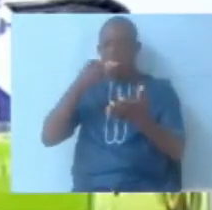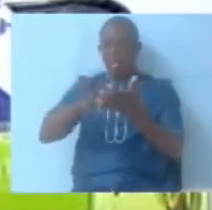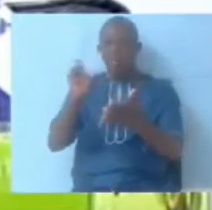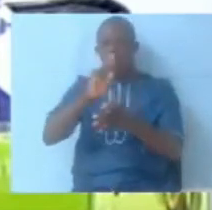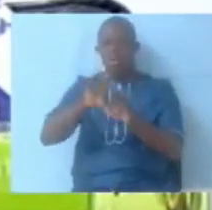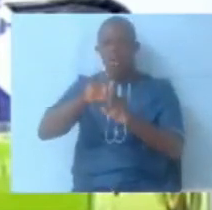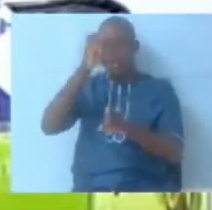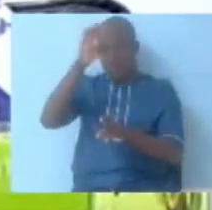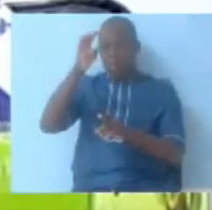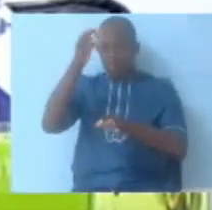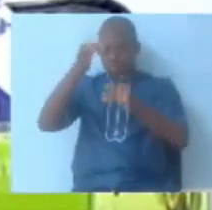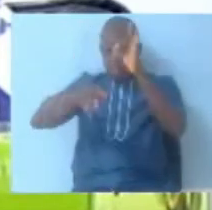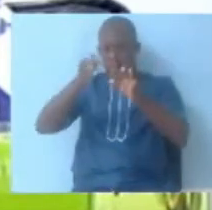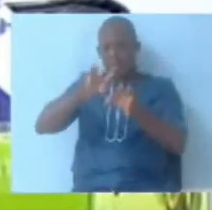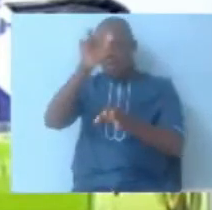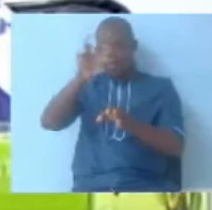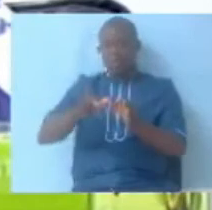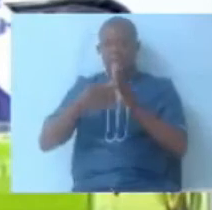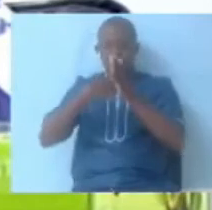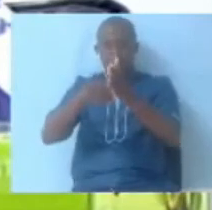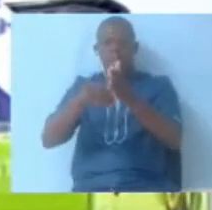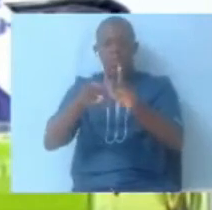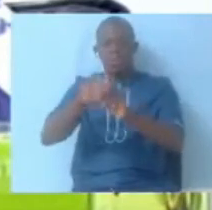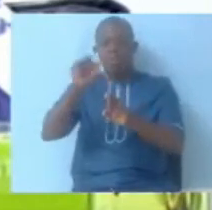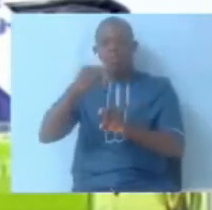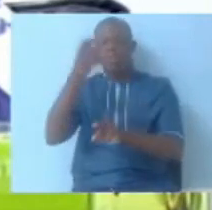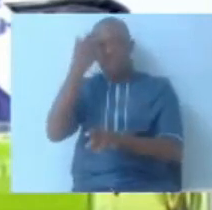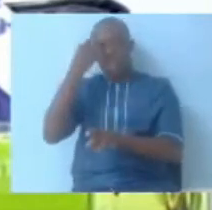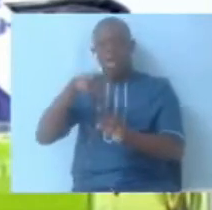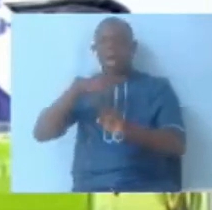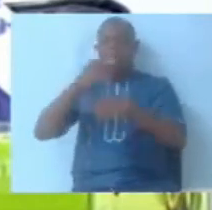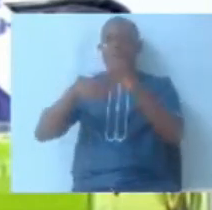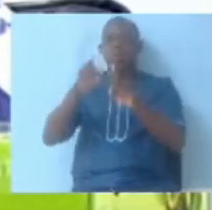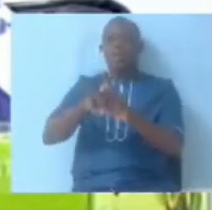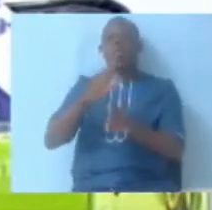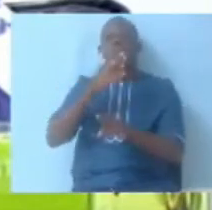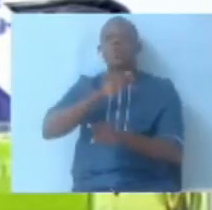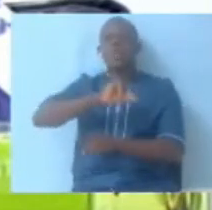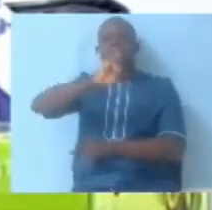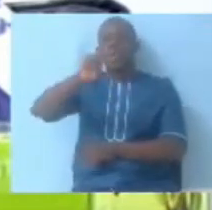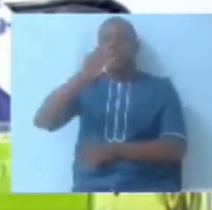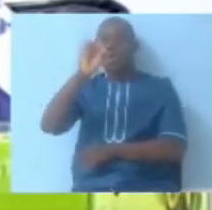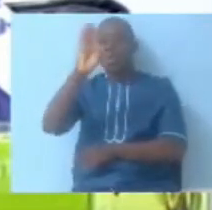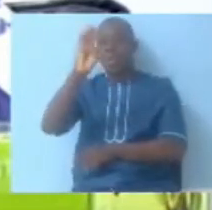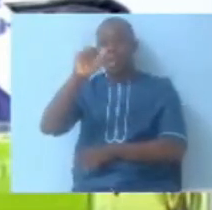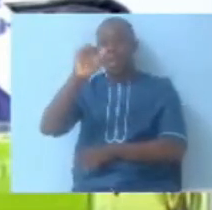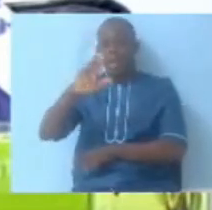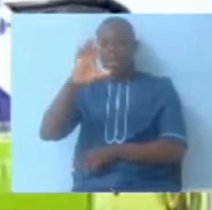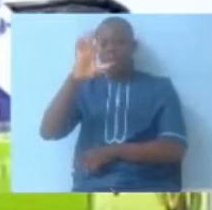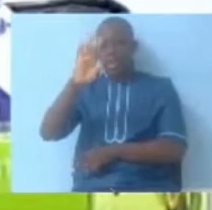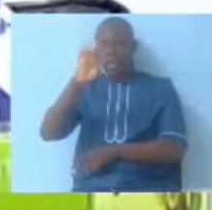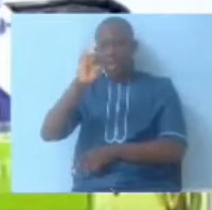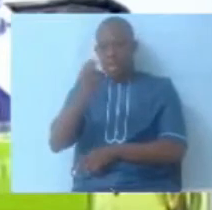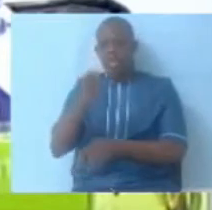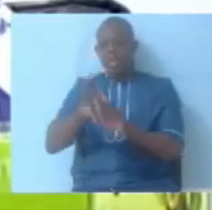I should have committed Mr. Jobate for contempt of court rather than dismissing the case amunta brite lu sita konyin kunna